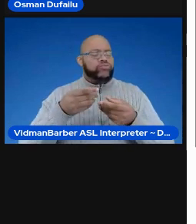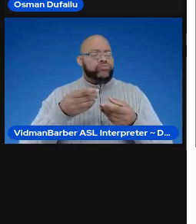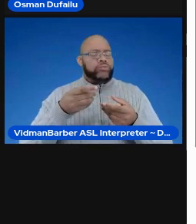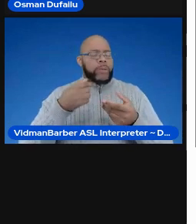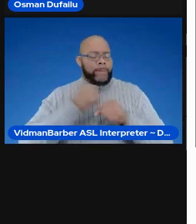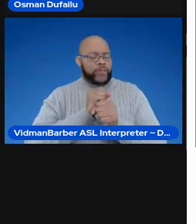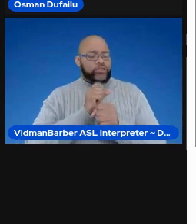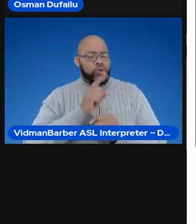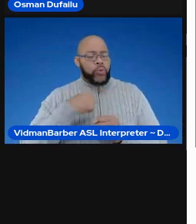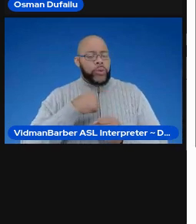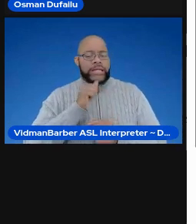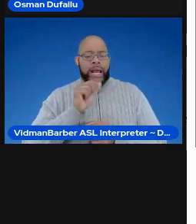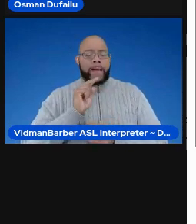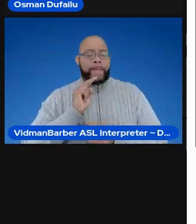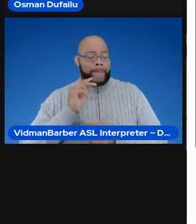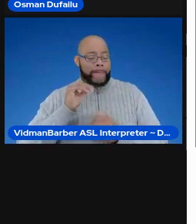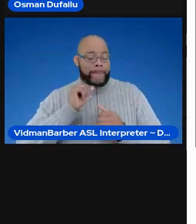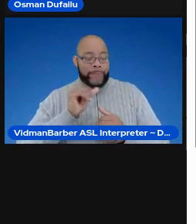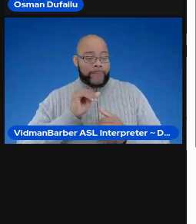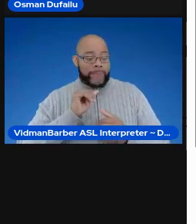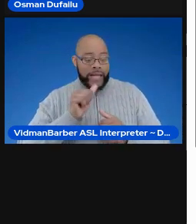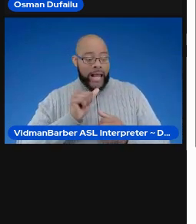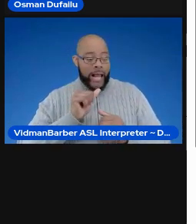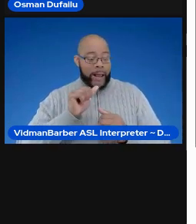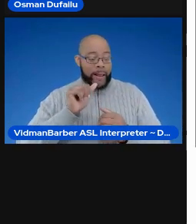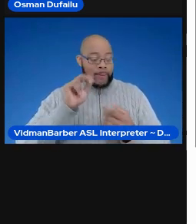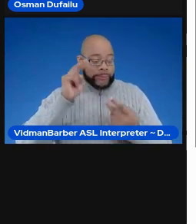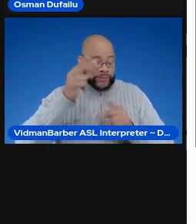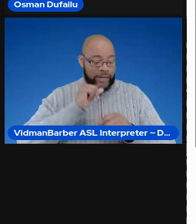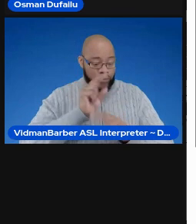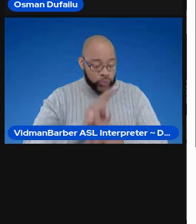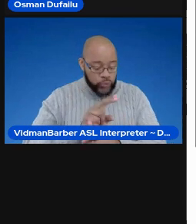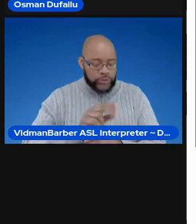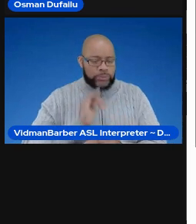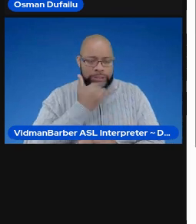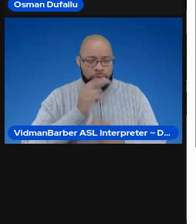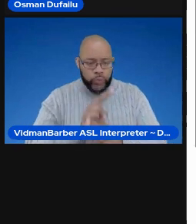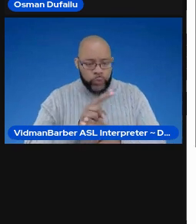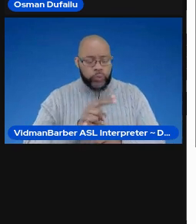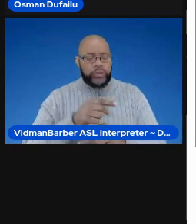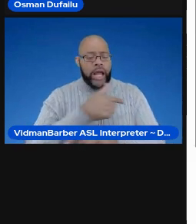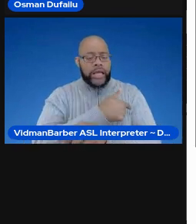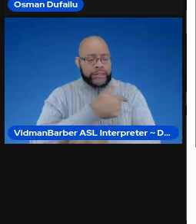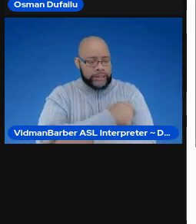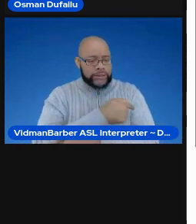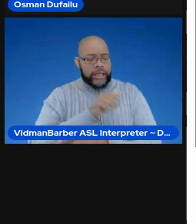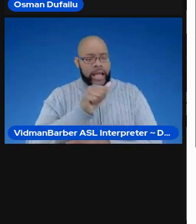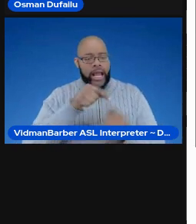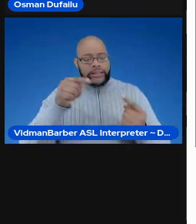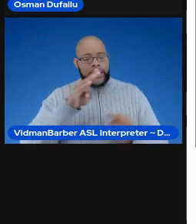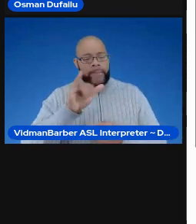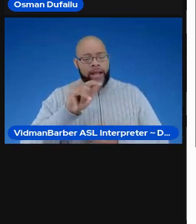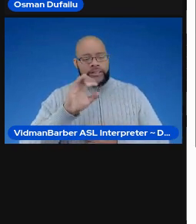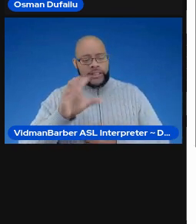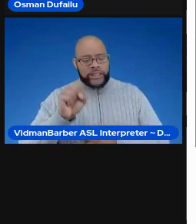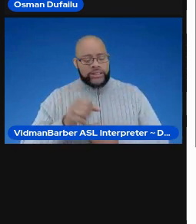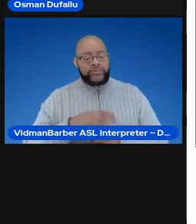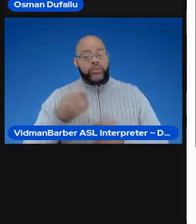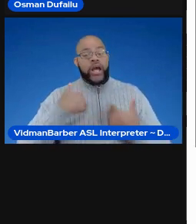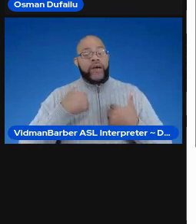misuse of antibiotics. So a common test was urinalysis. So there's a urine dipstick where you